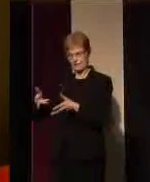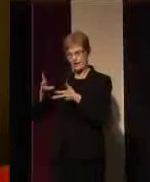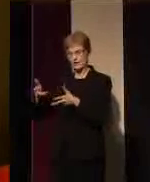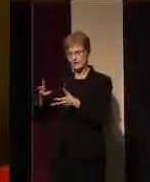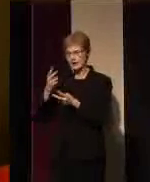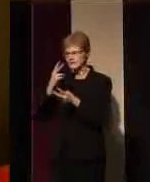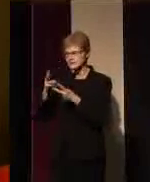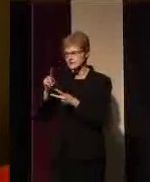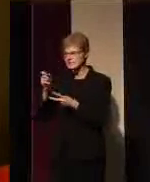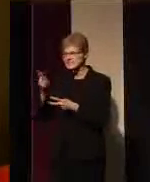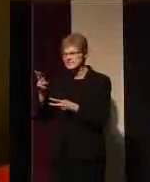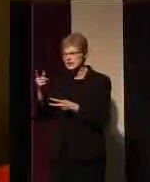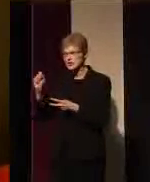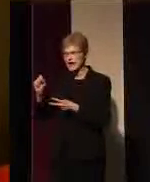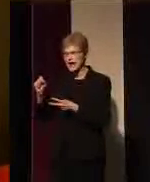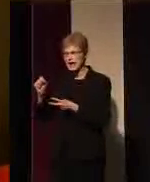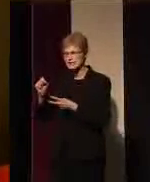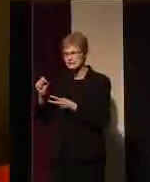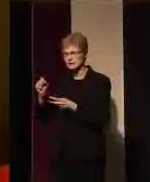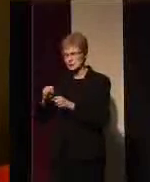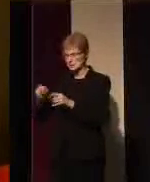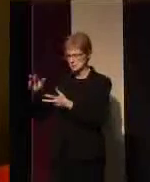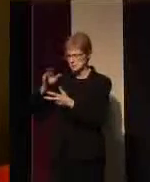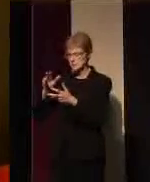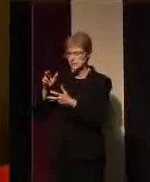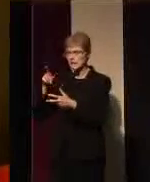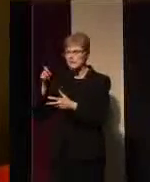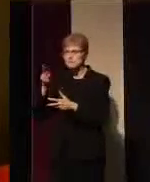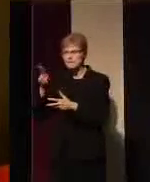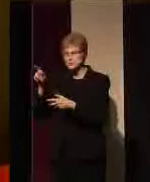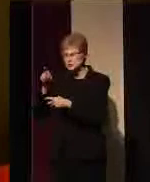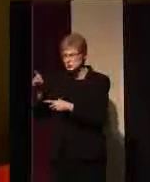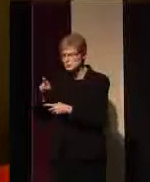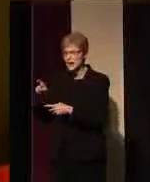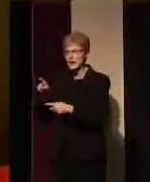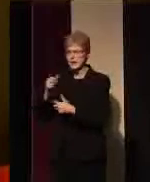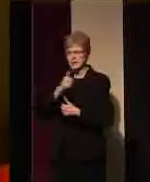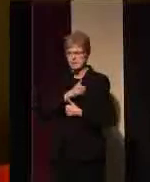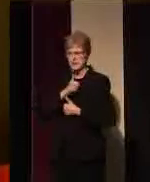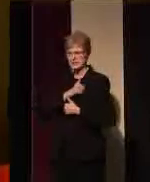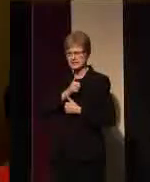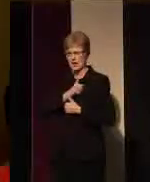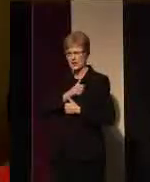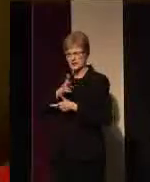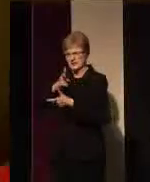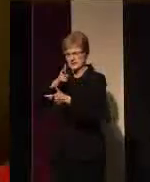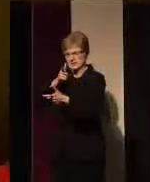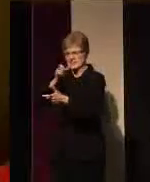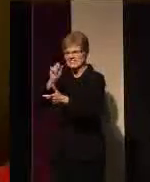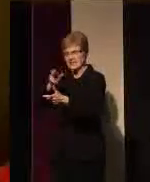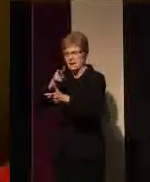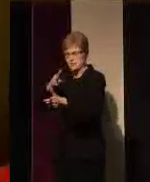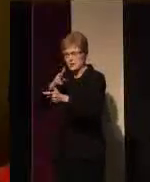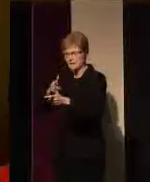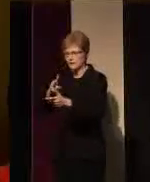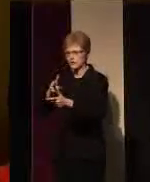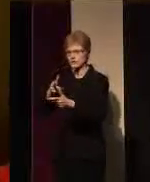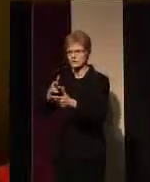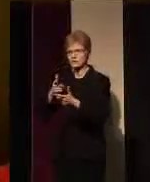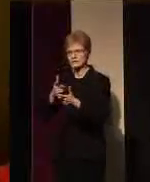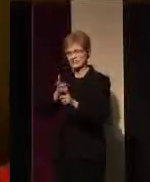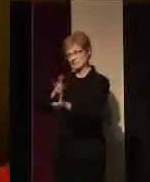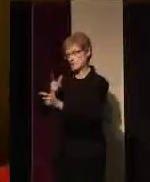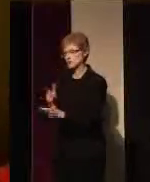tear gas, tanks, pepper spray, military-grade weapons like sniper rifles, submachines, drones, yet we